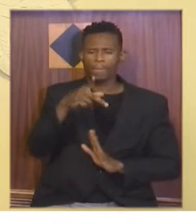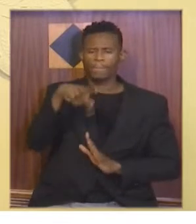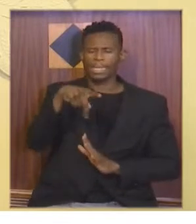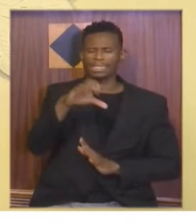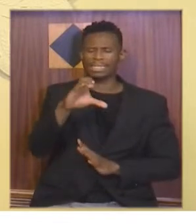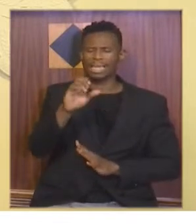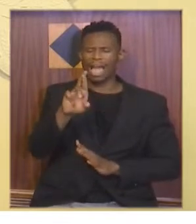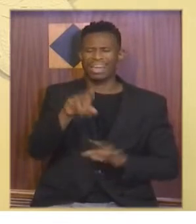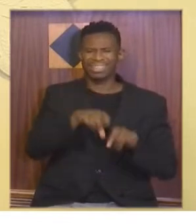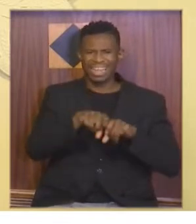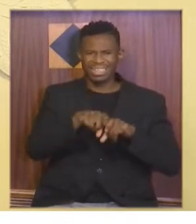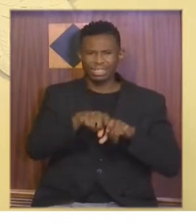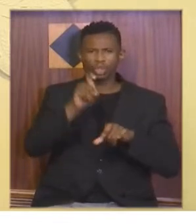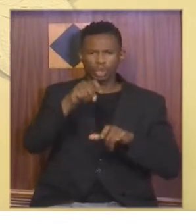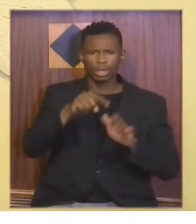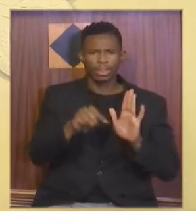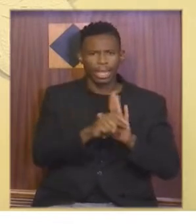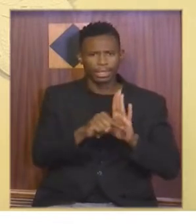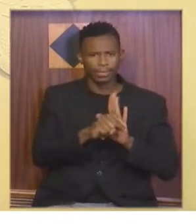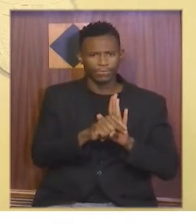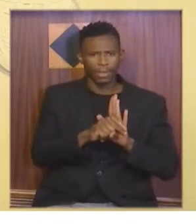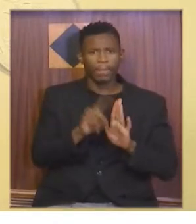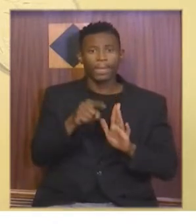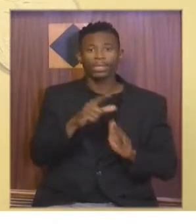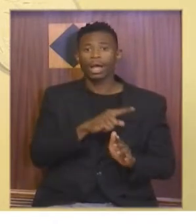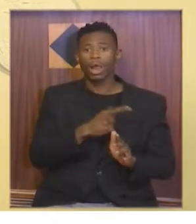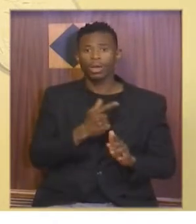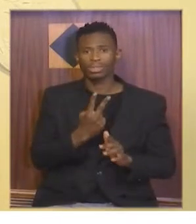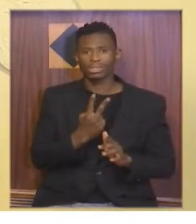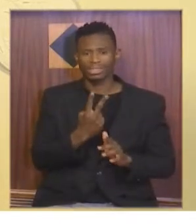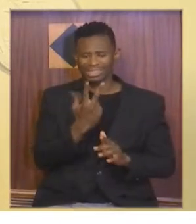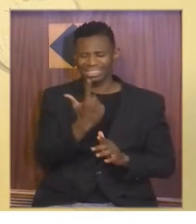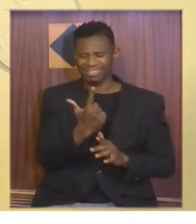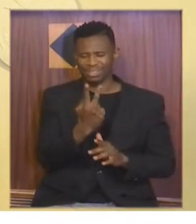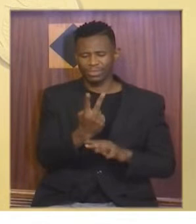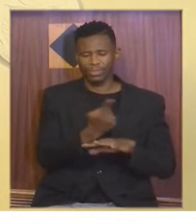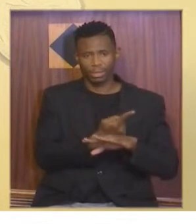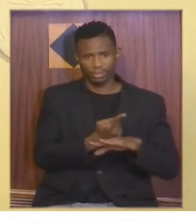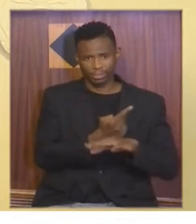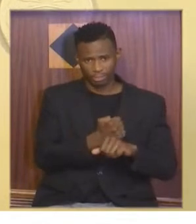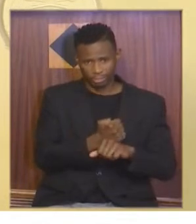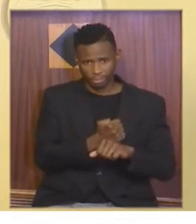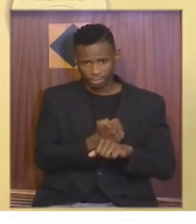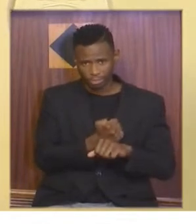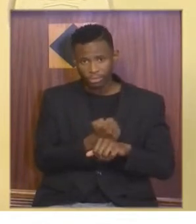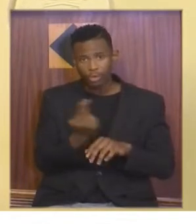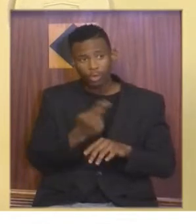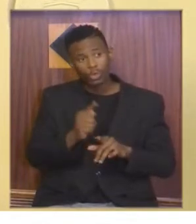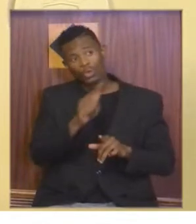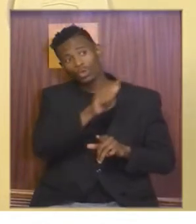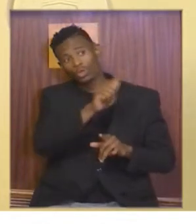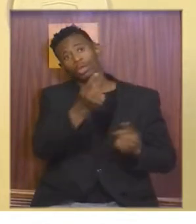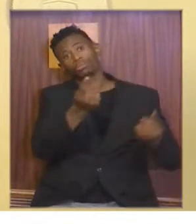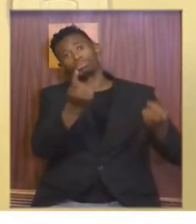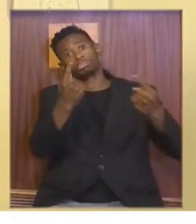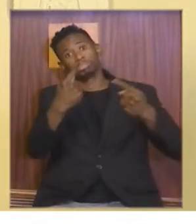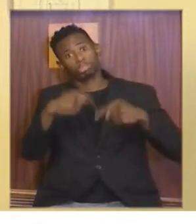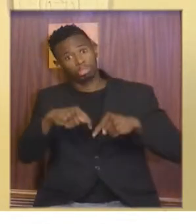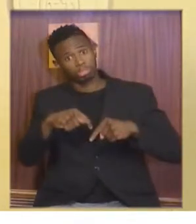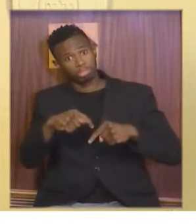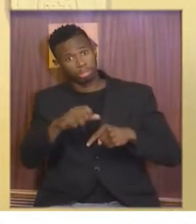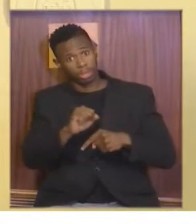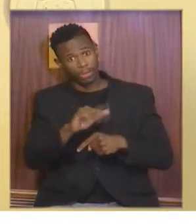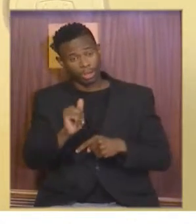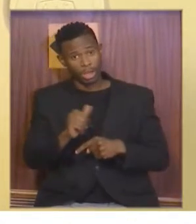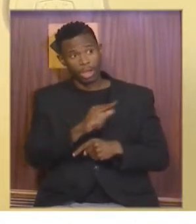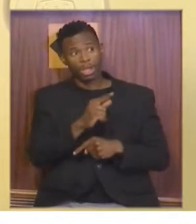hours. All unvaccinated travelers entering the country who want to be vaccinated will